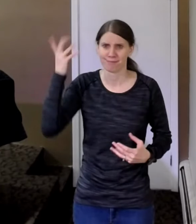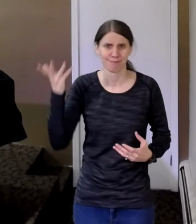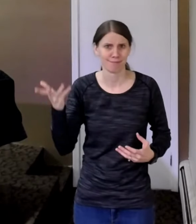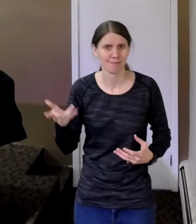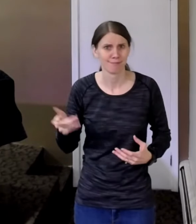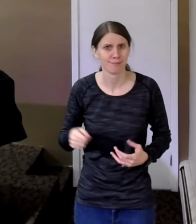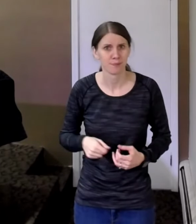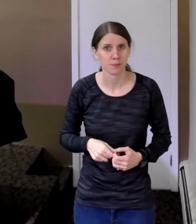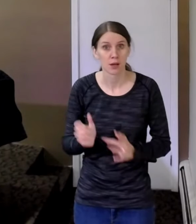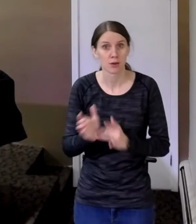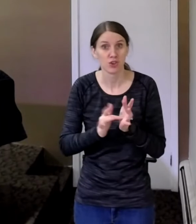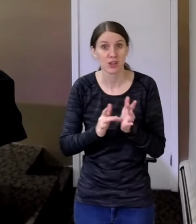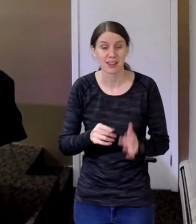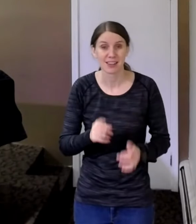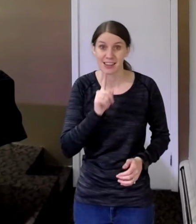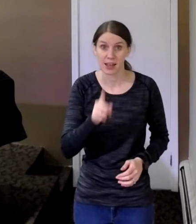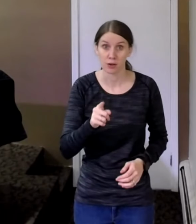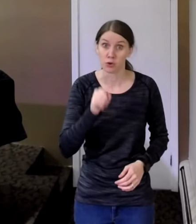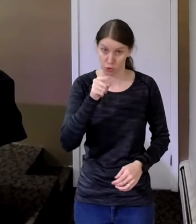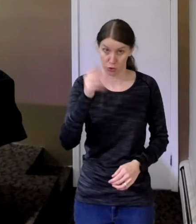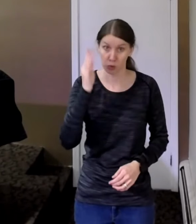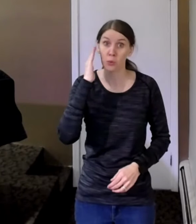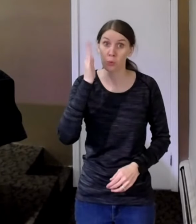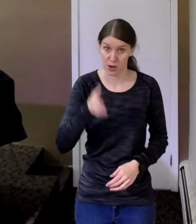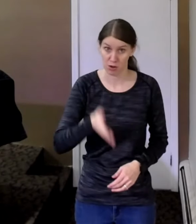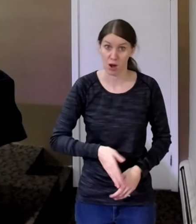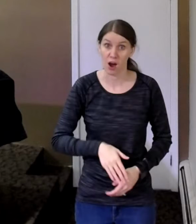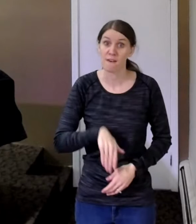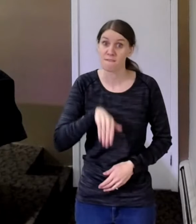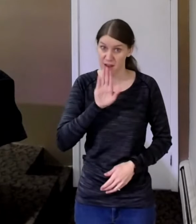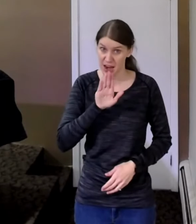Jesus said, we're going to offend people if we speak truth.